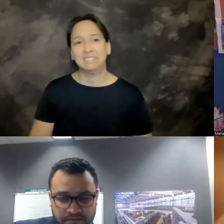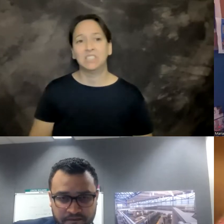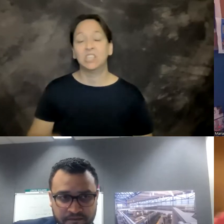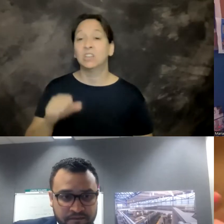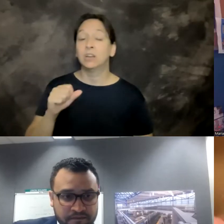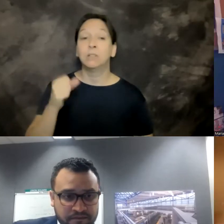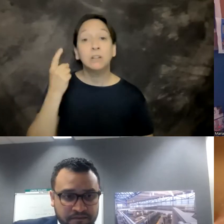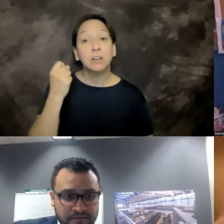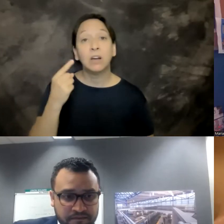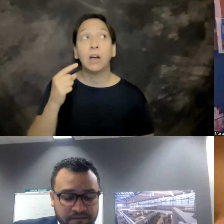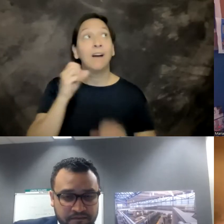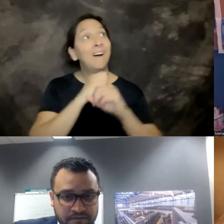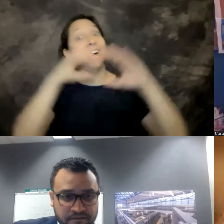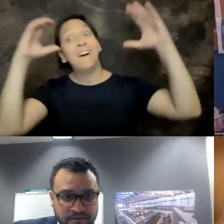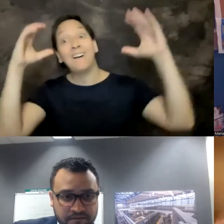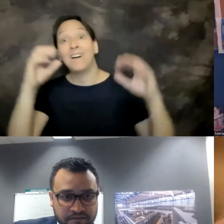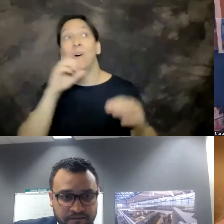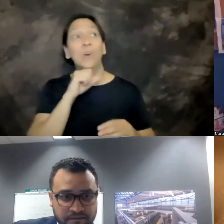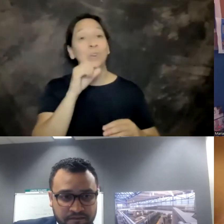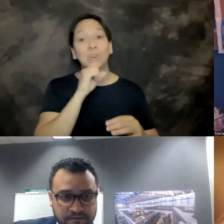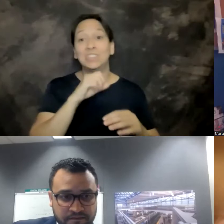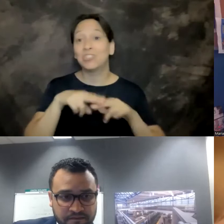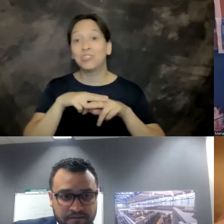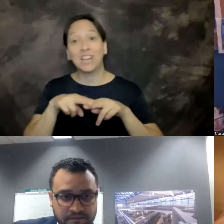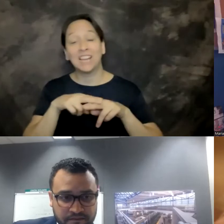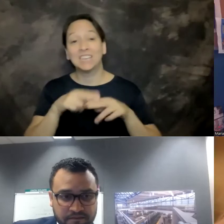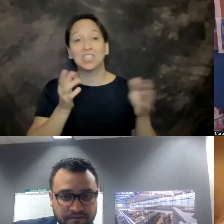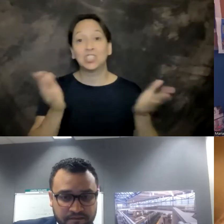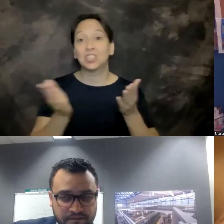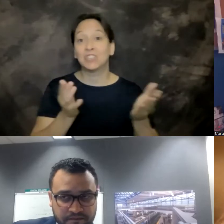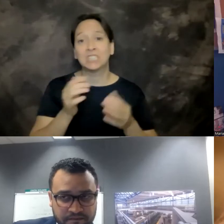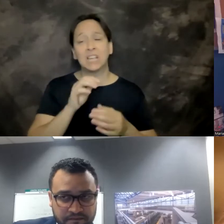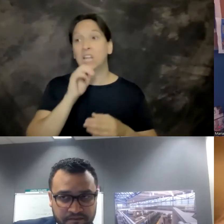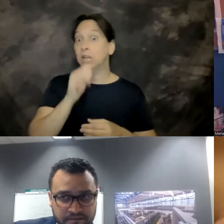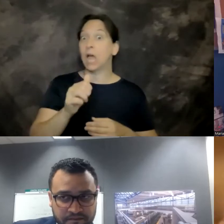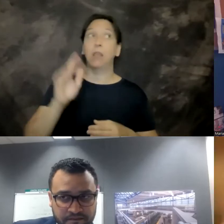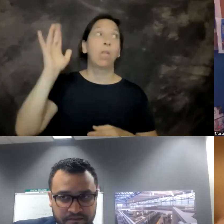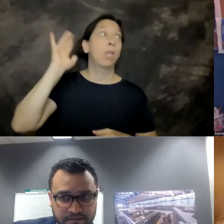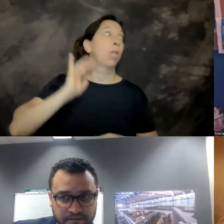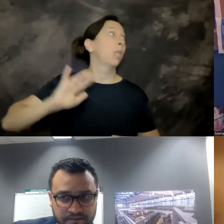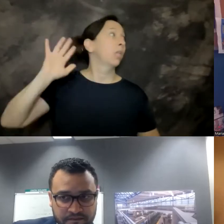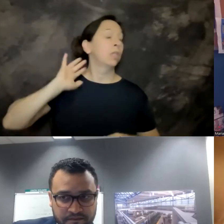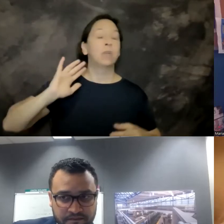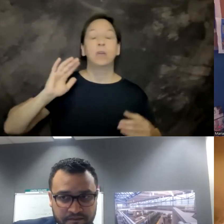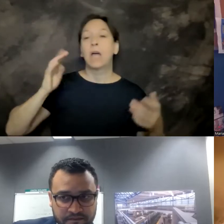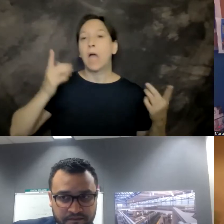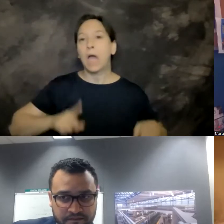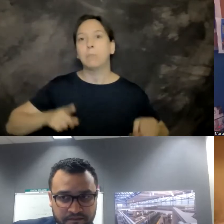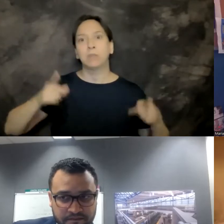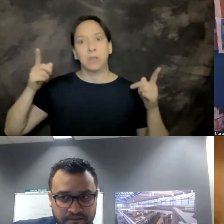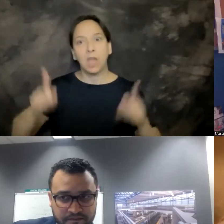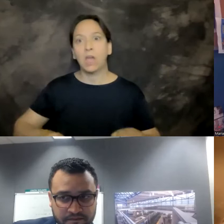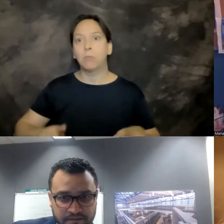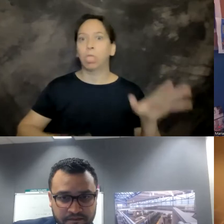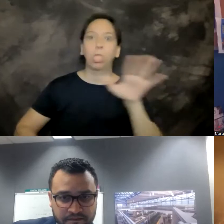that it was going to really be full Orange Line service, not a remake of a nightmare that we've lived through twice. This is like